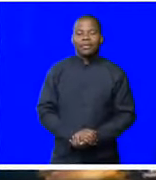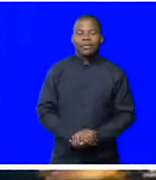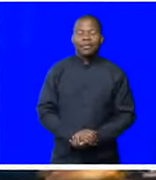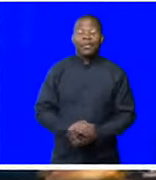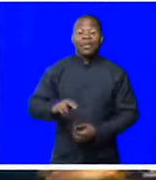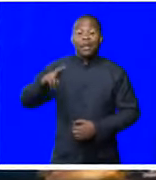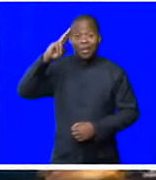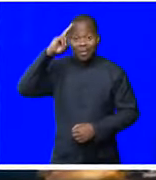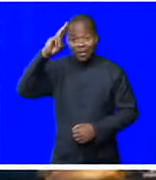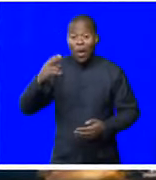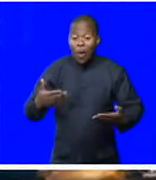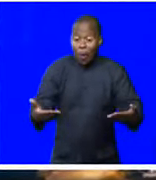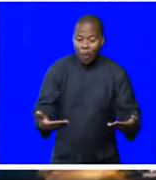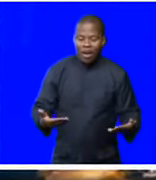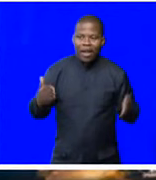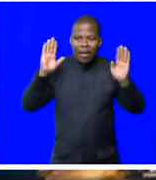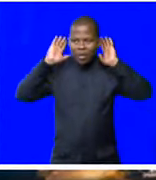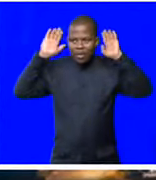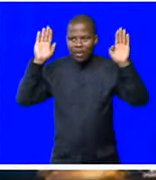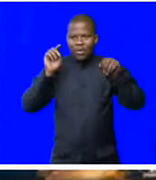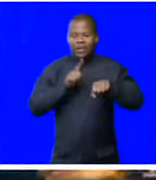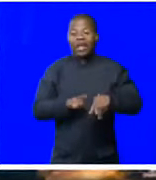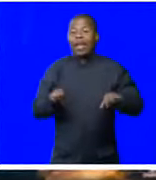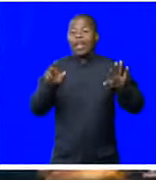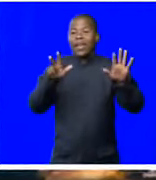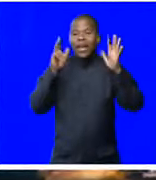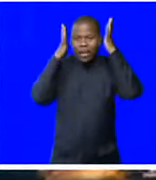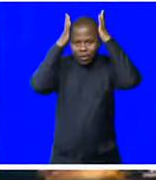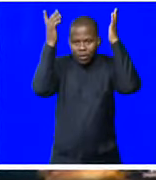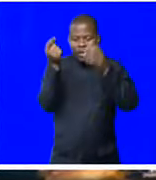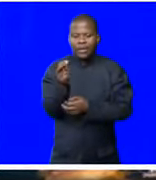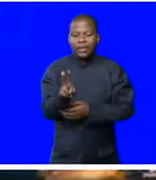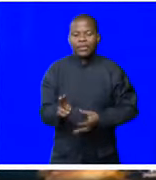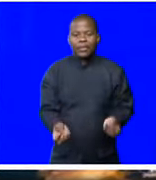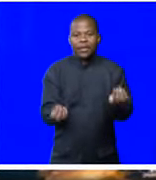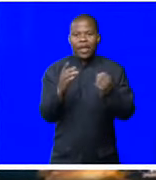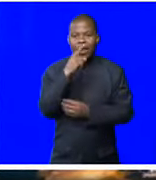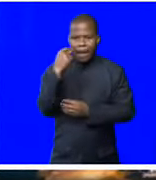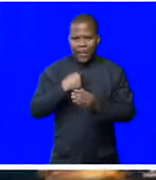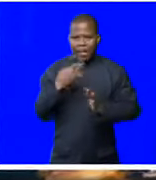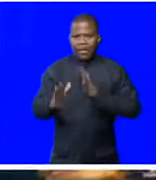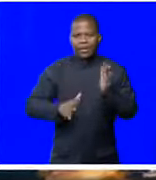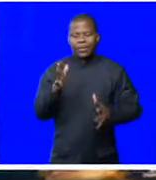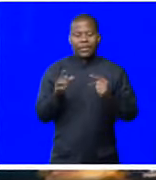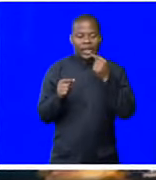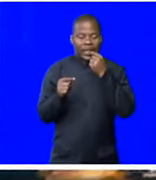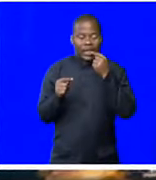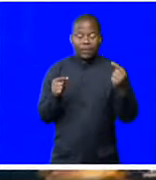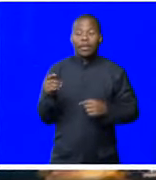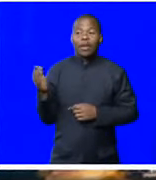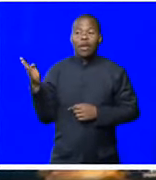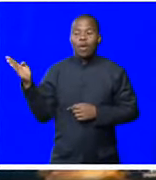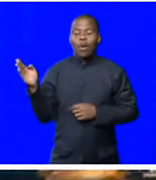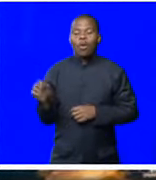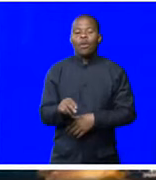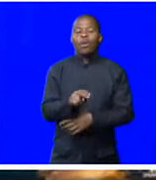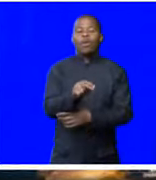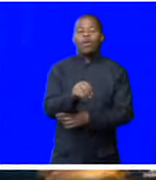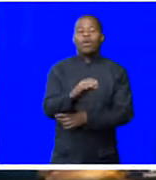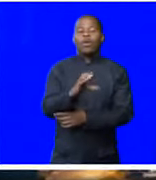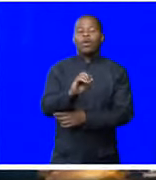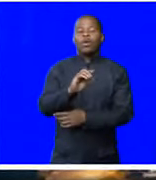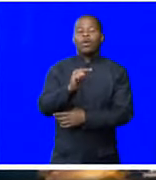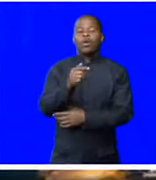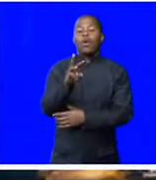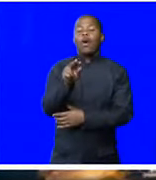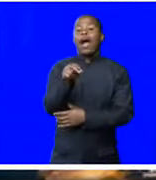It has just gone 8 o'clock Central African time. Good evening and welcome to the News Bulletin at 8, brought to you by Eswatini TV. My name is Sanibwe Ngoan alongside Zamanzi Manzi.